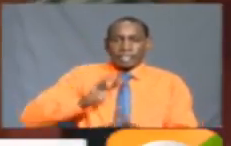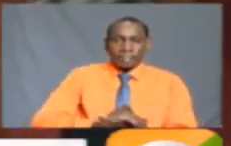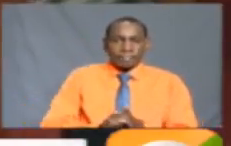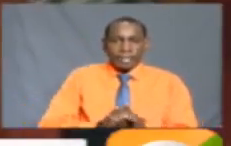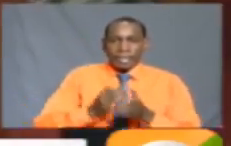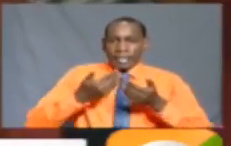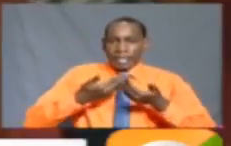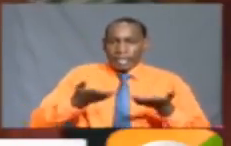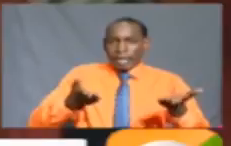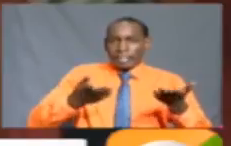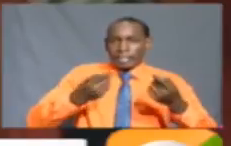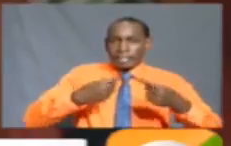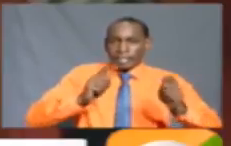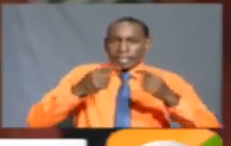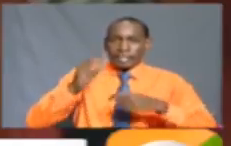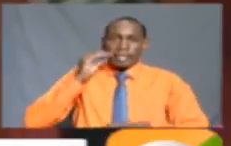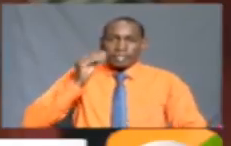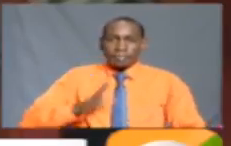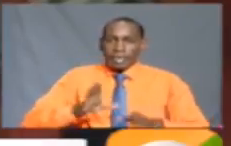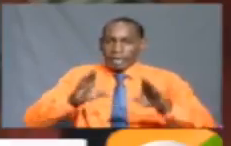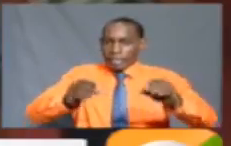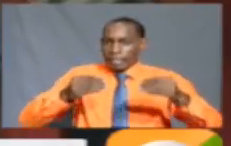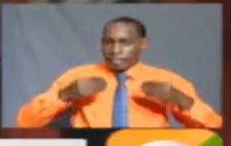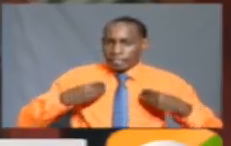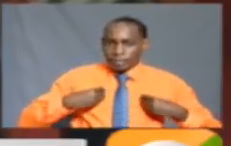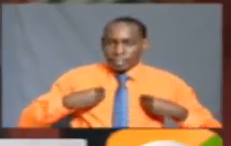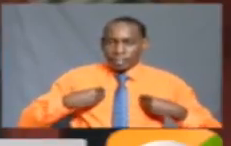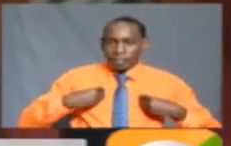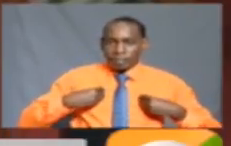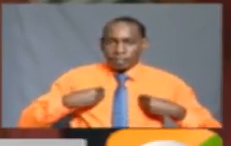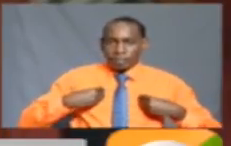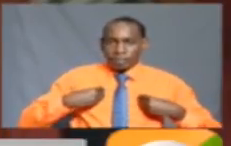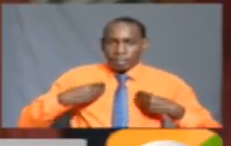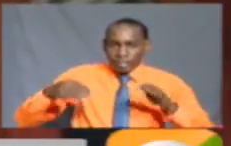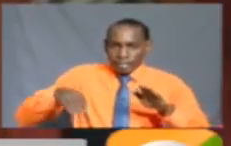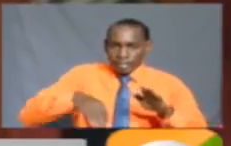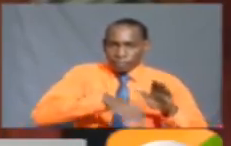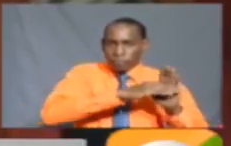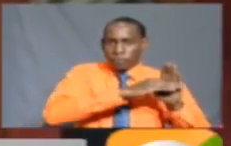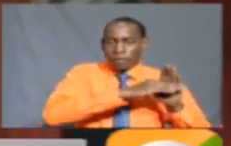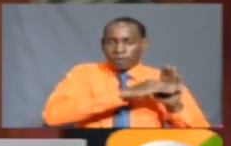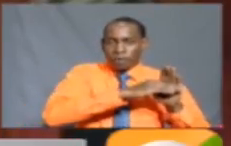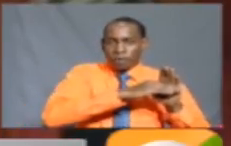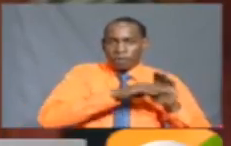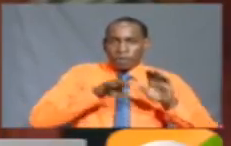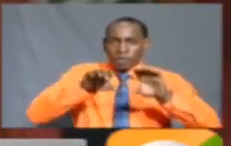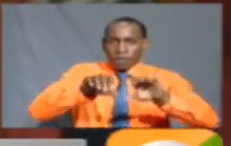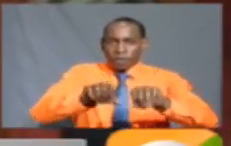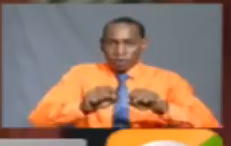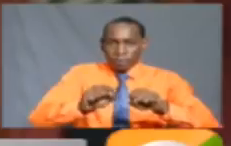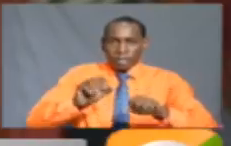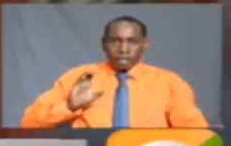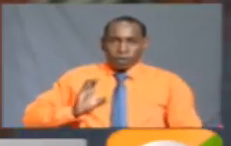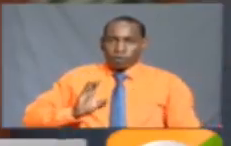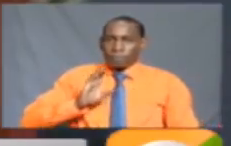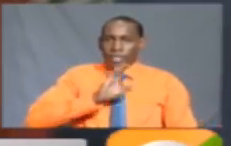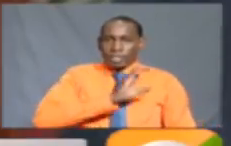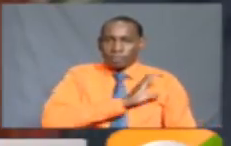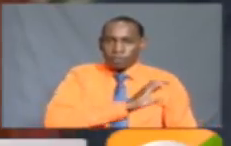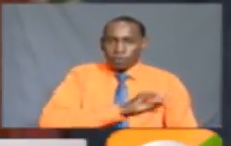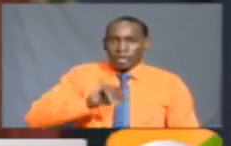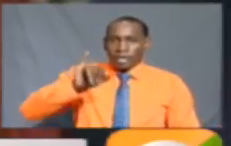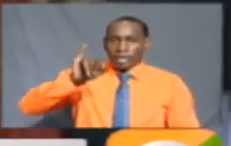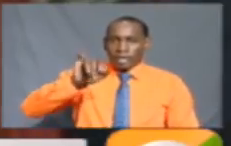Speaker, to entertain a removal of a holder of a commission in the